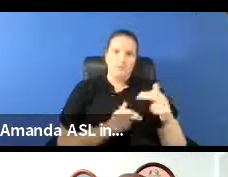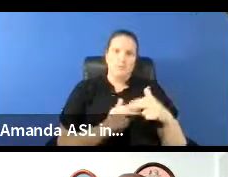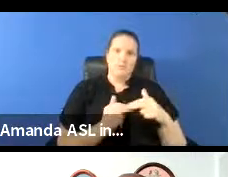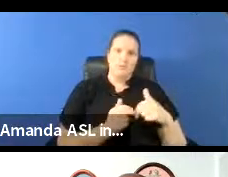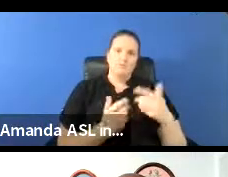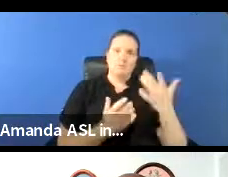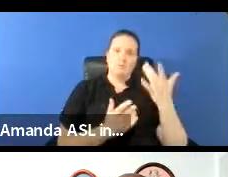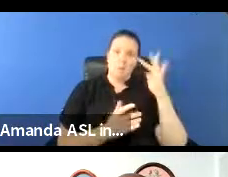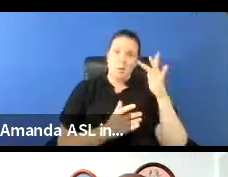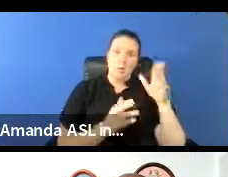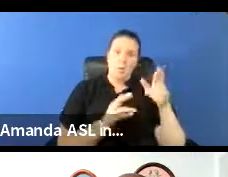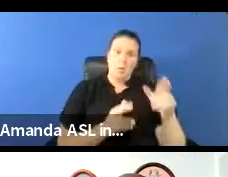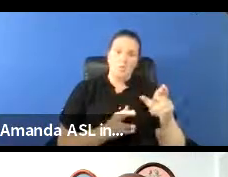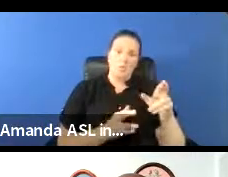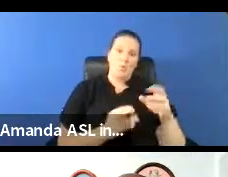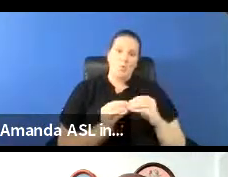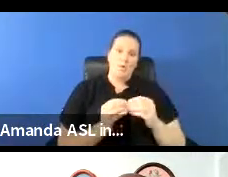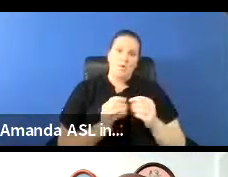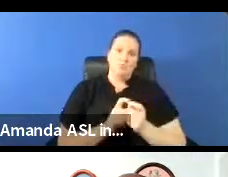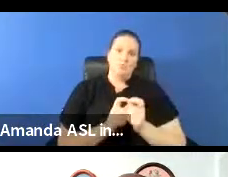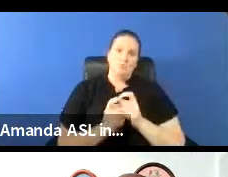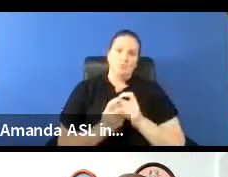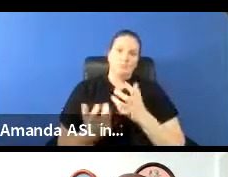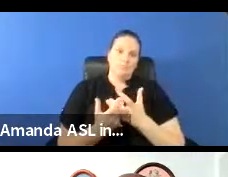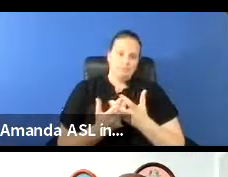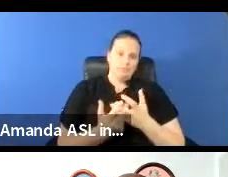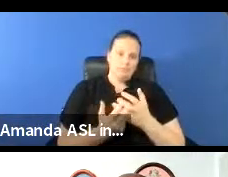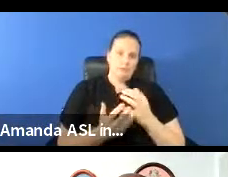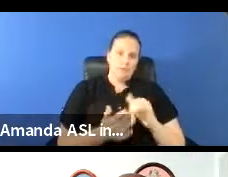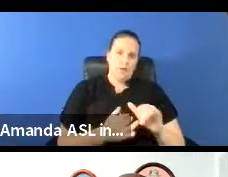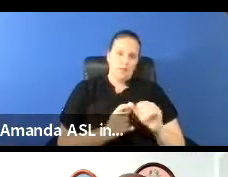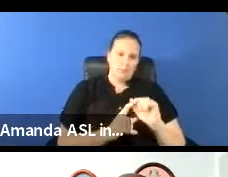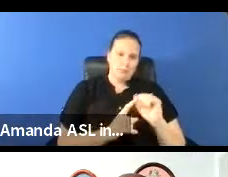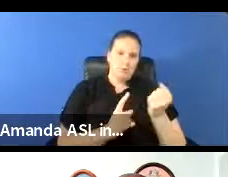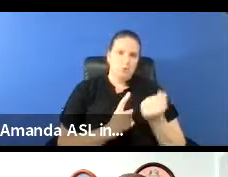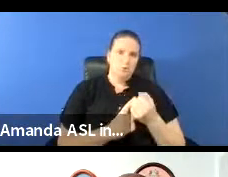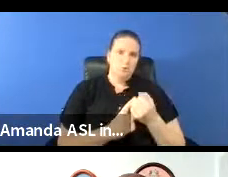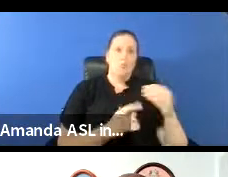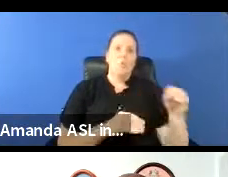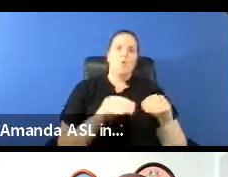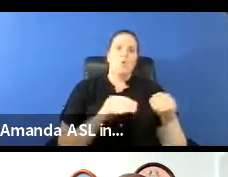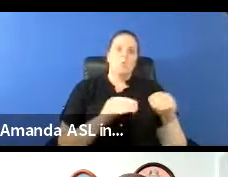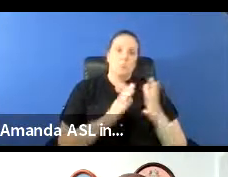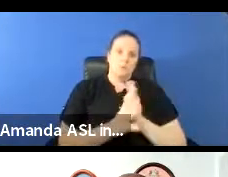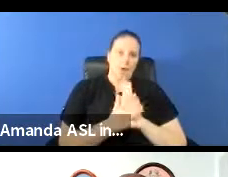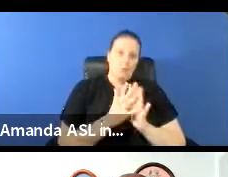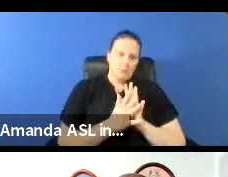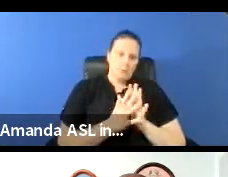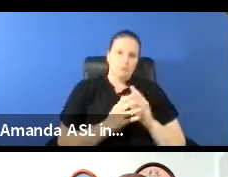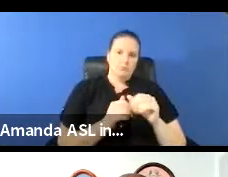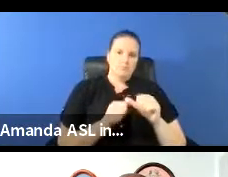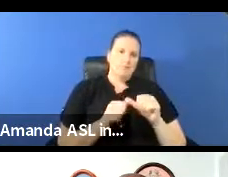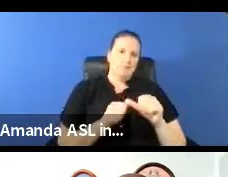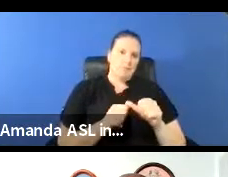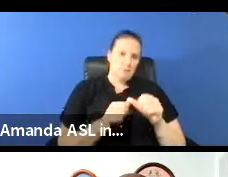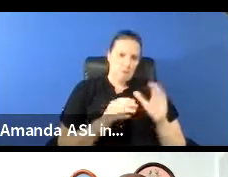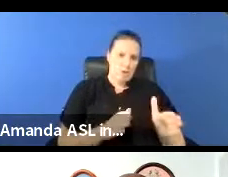smarter roadway that's adaptable to conditions to move traffic in a consistent